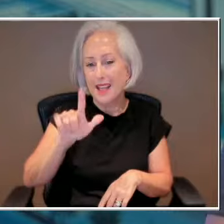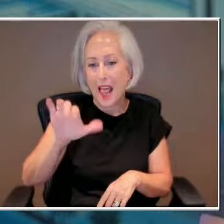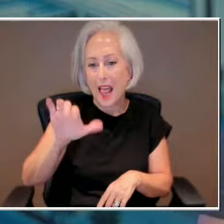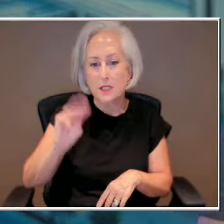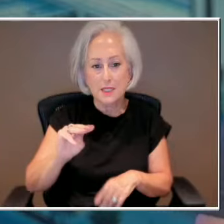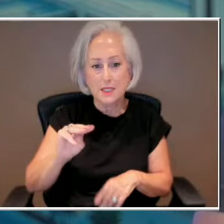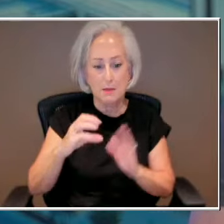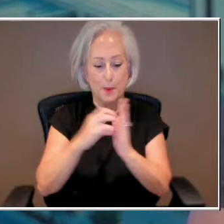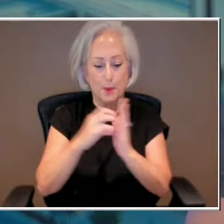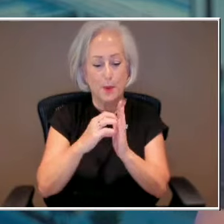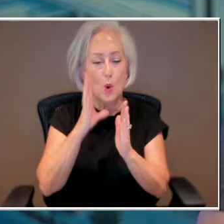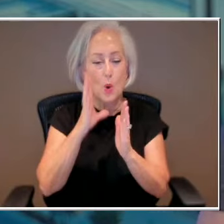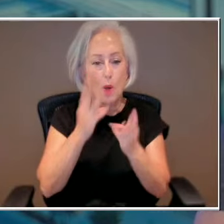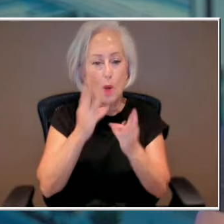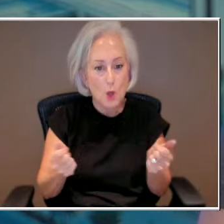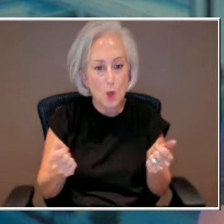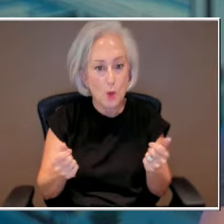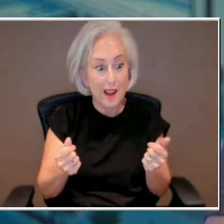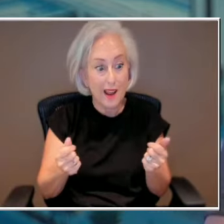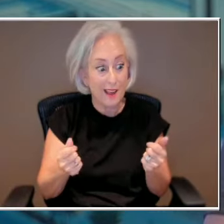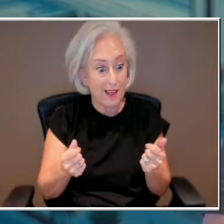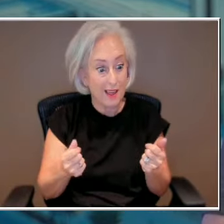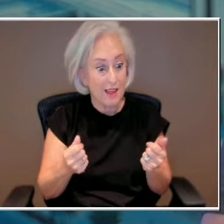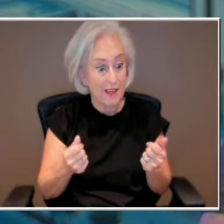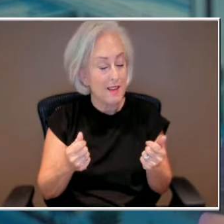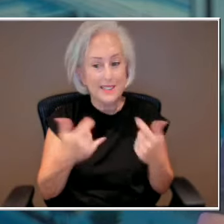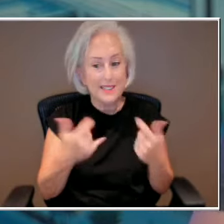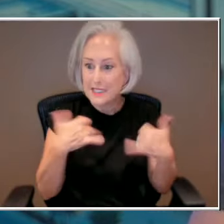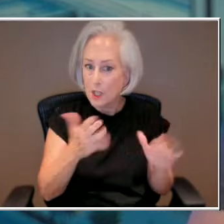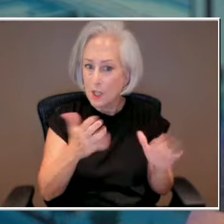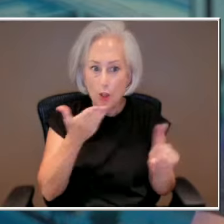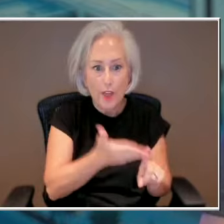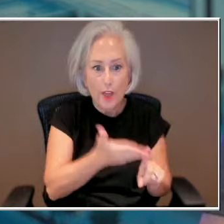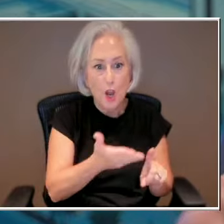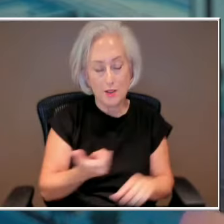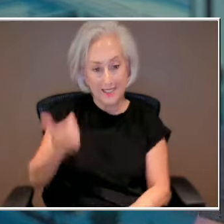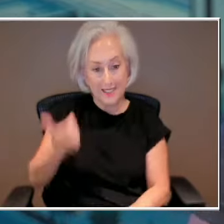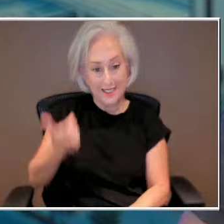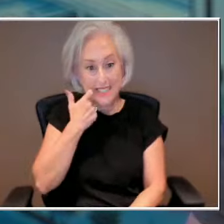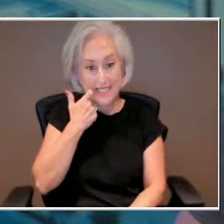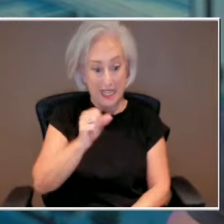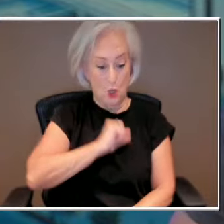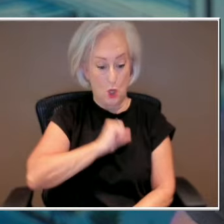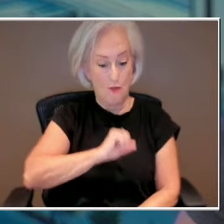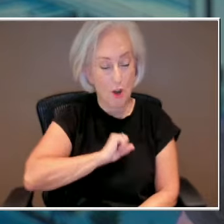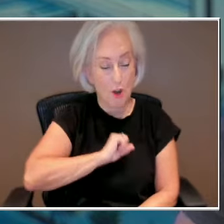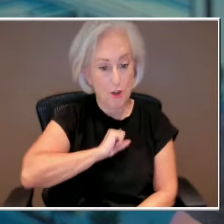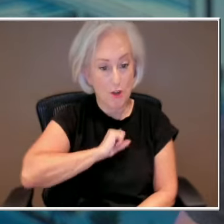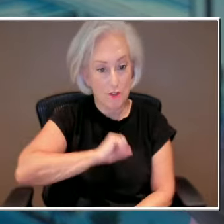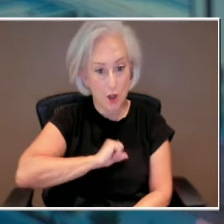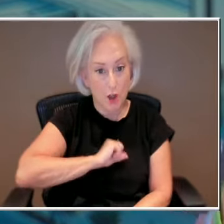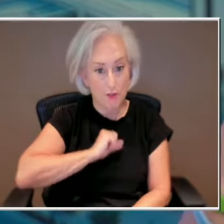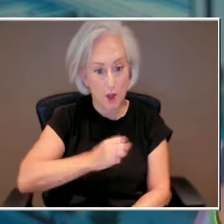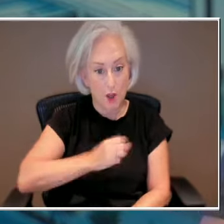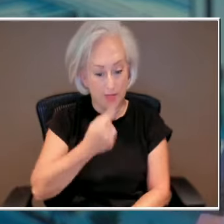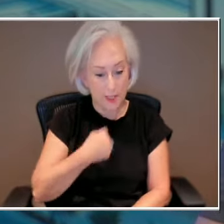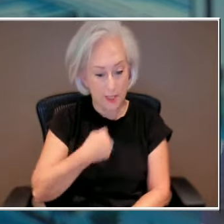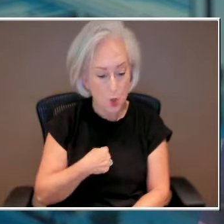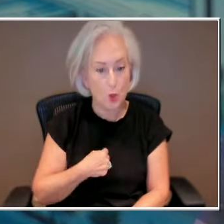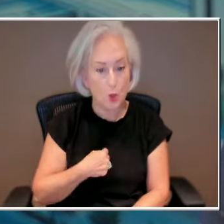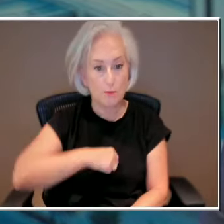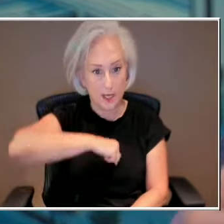most recent round, I had the cough. I kept on being told that, they listen to your lungs with